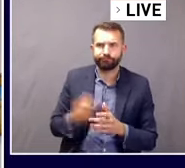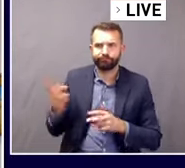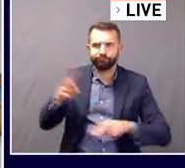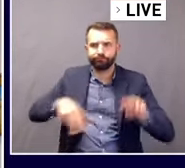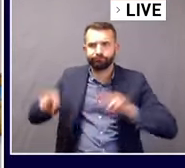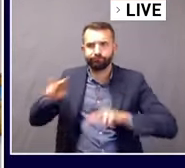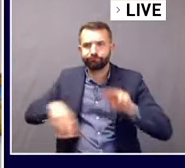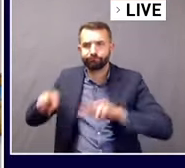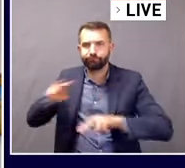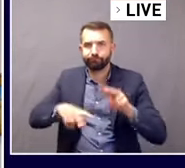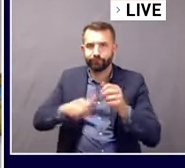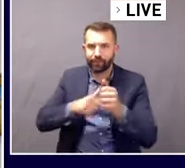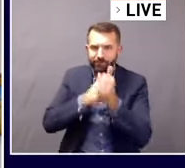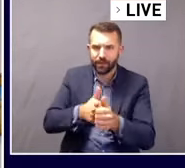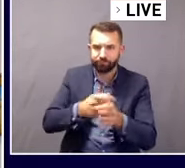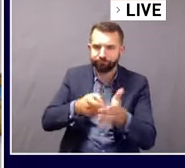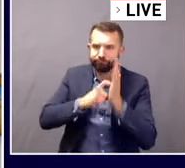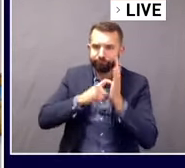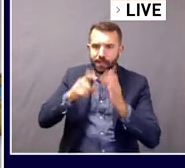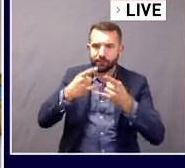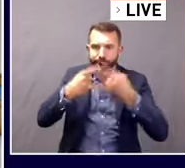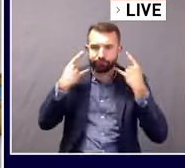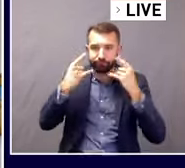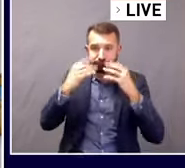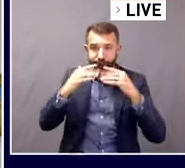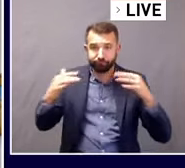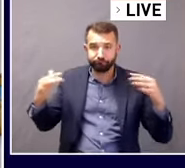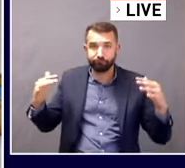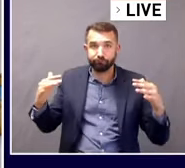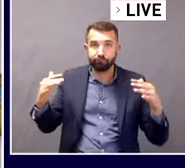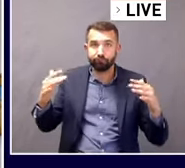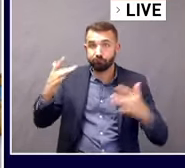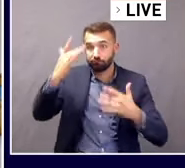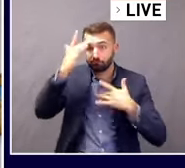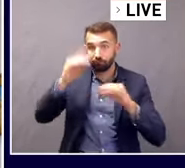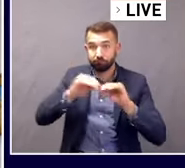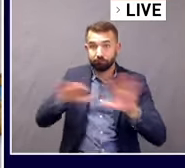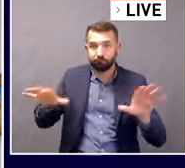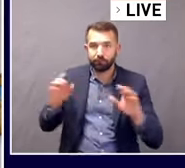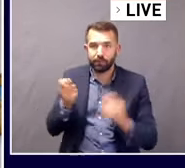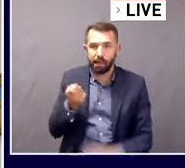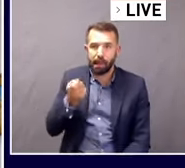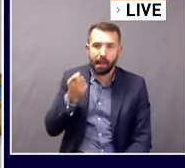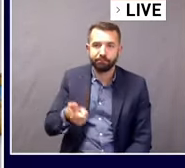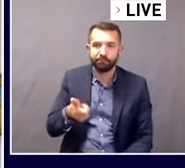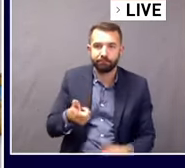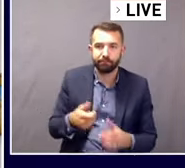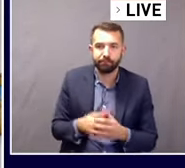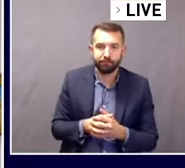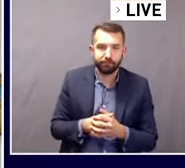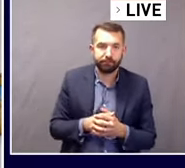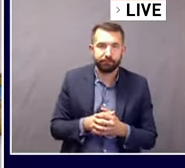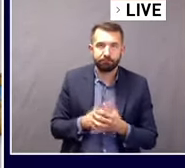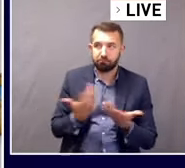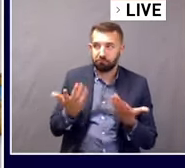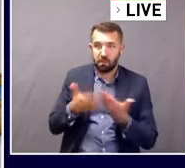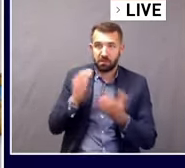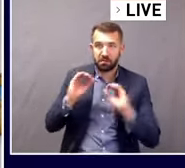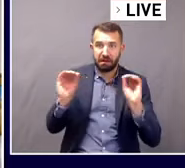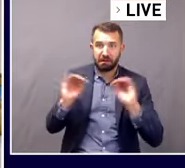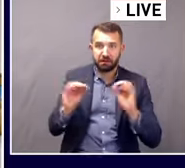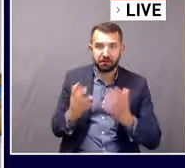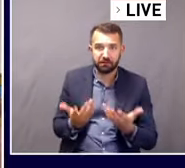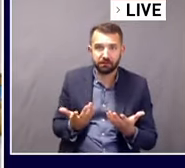of COVID-19 was exceedingly low. They too published their findings in the same CDC journal that we've been talking